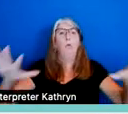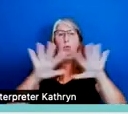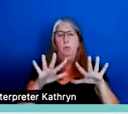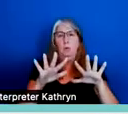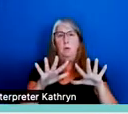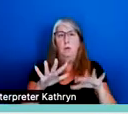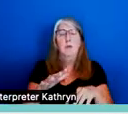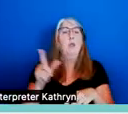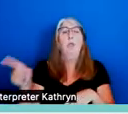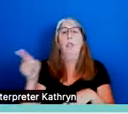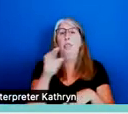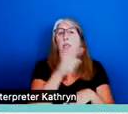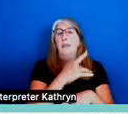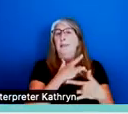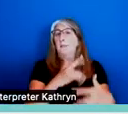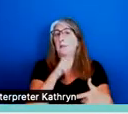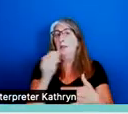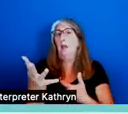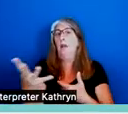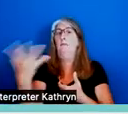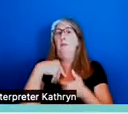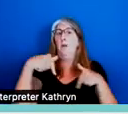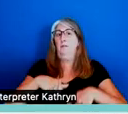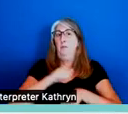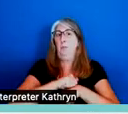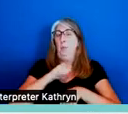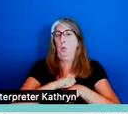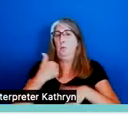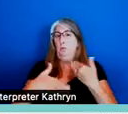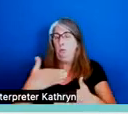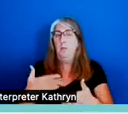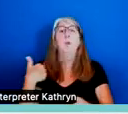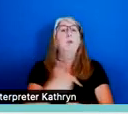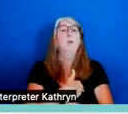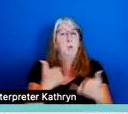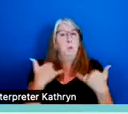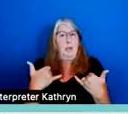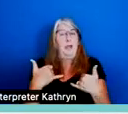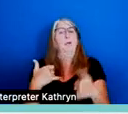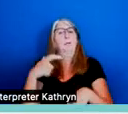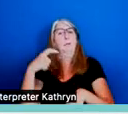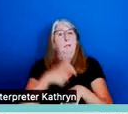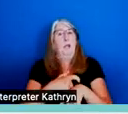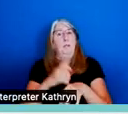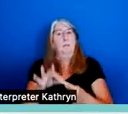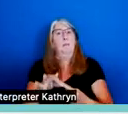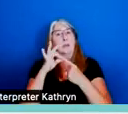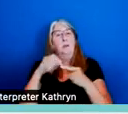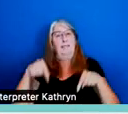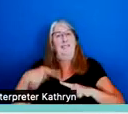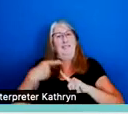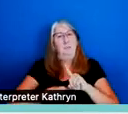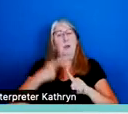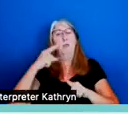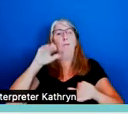not typically connected to our work and our movement. So we must make time throughout the month to